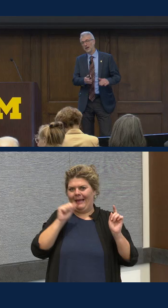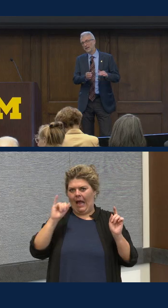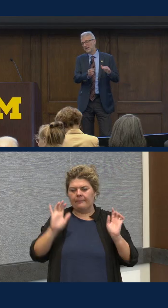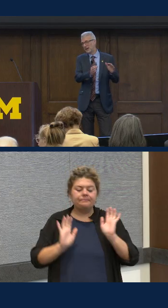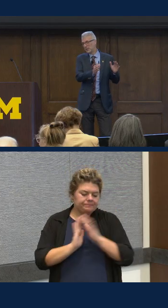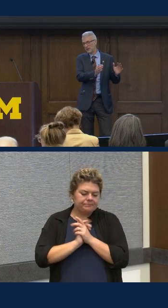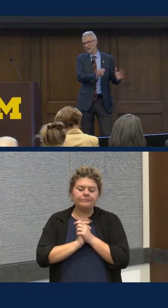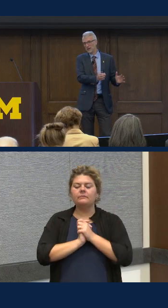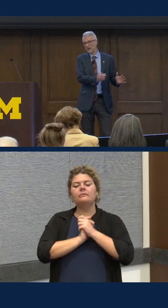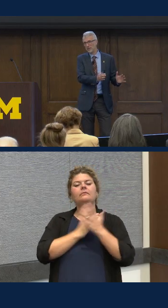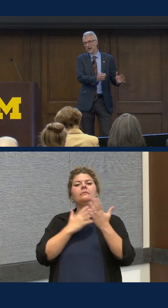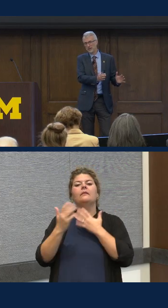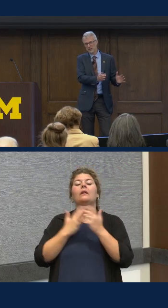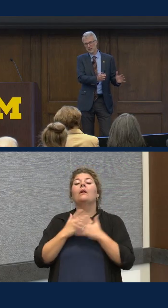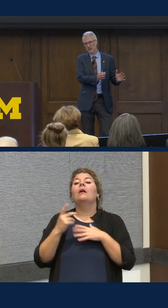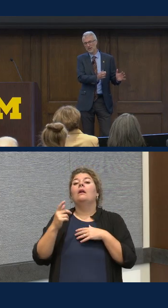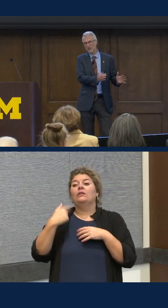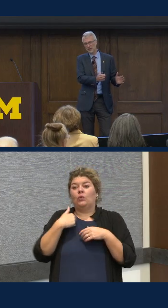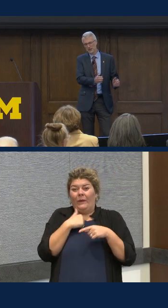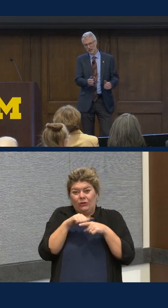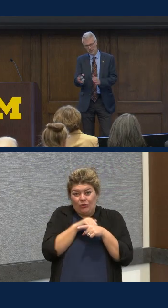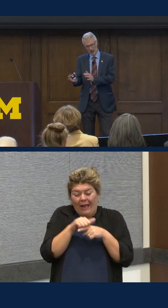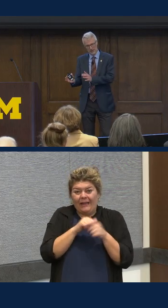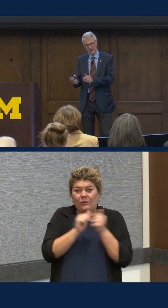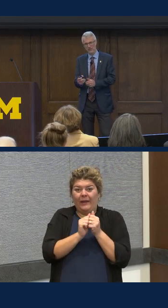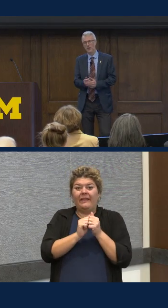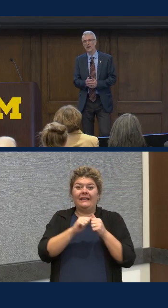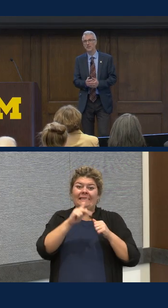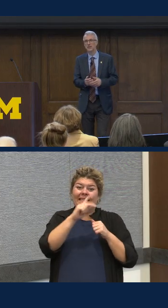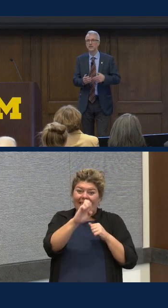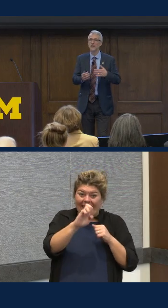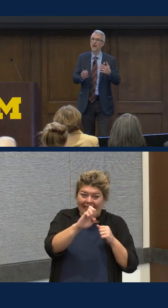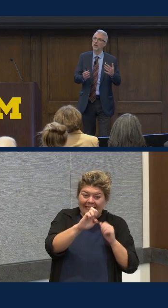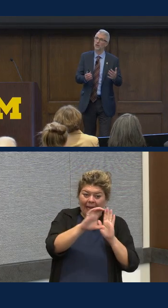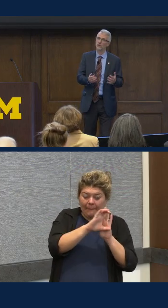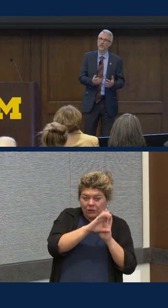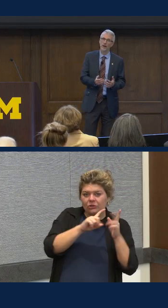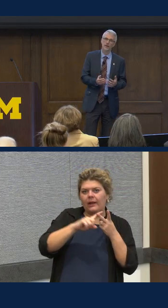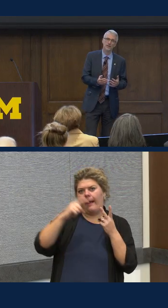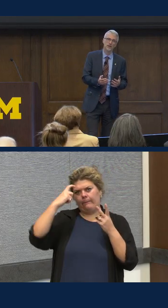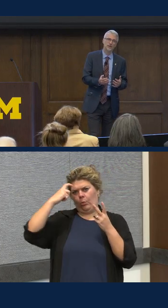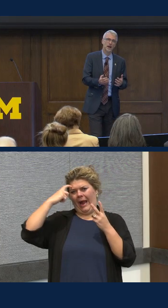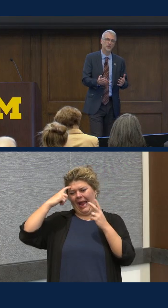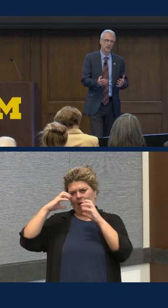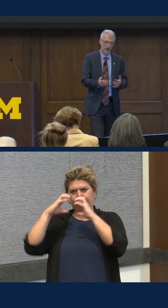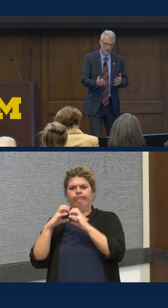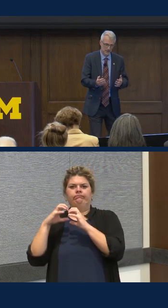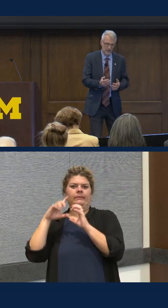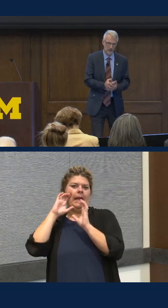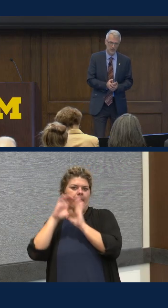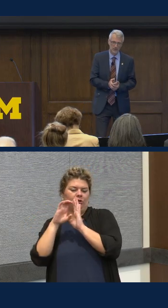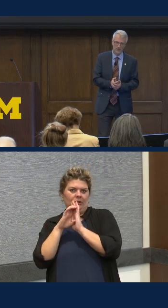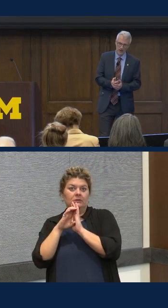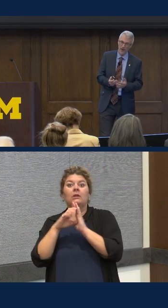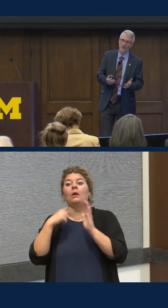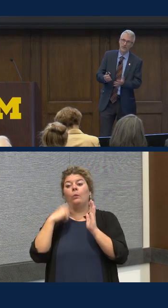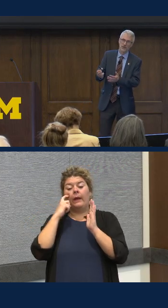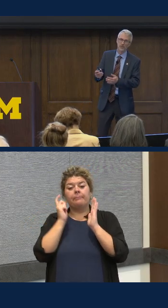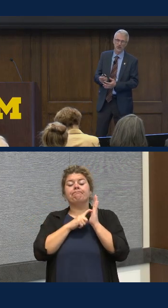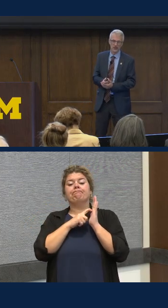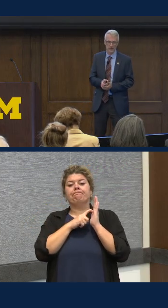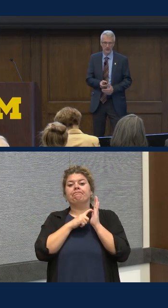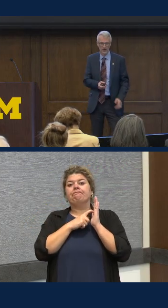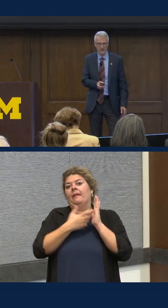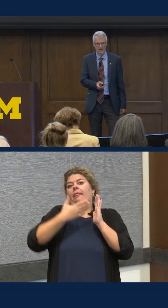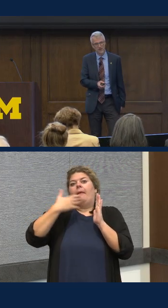have trained this separately on batches of knee images and batches of brain images, and what we find is the sampling patterns that are best from